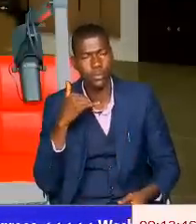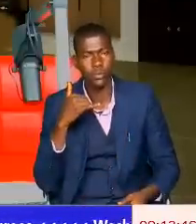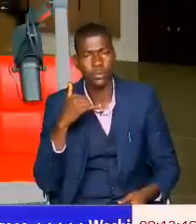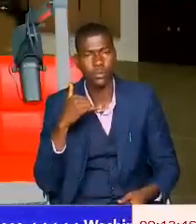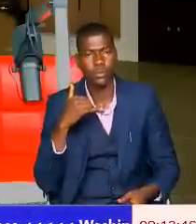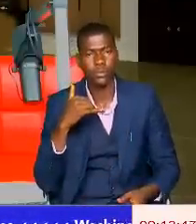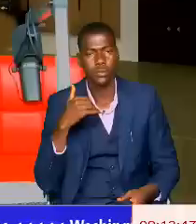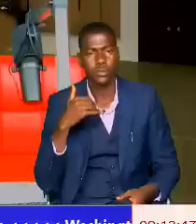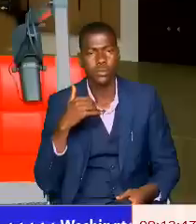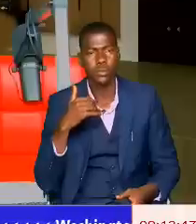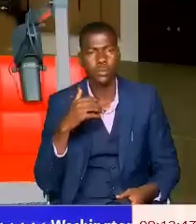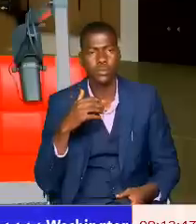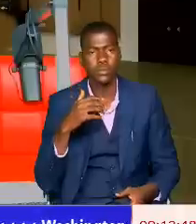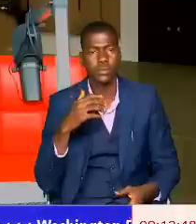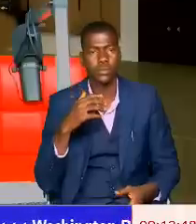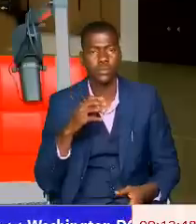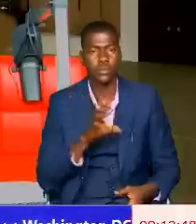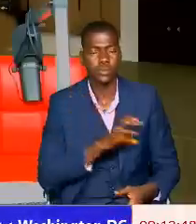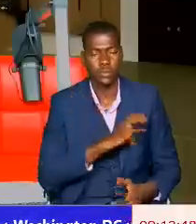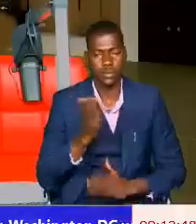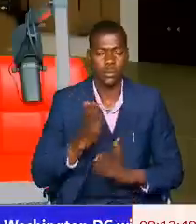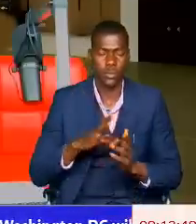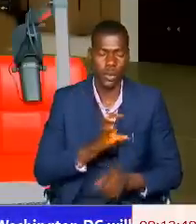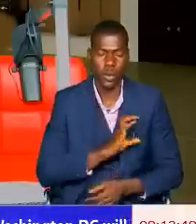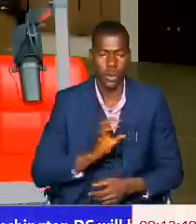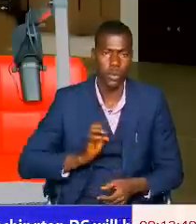Make Police Service Commission do something. No.